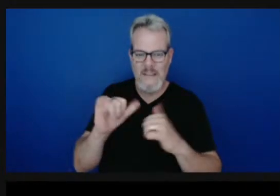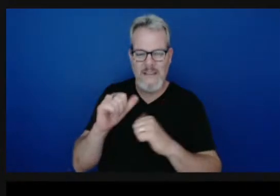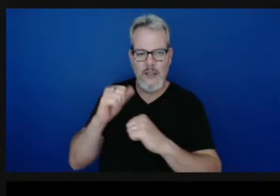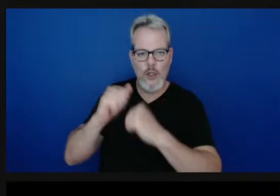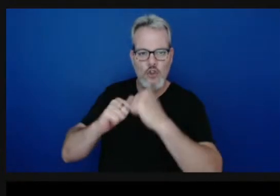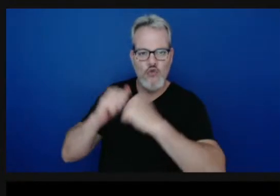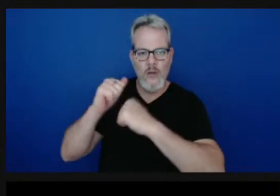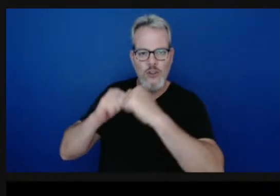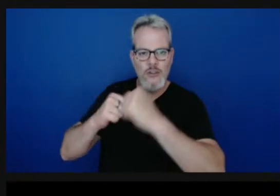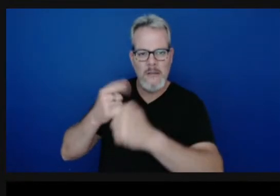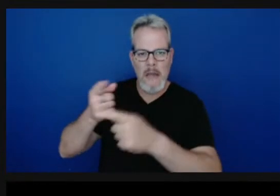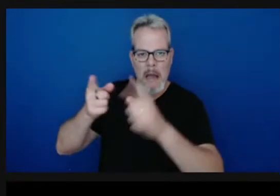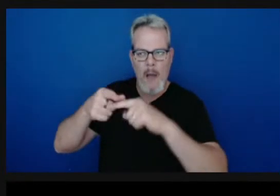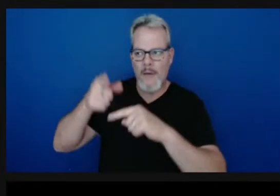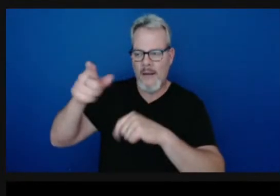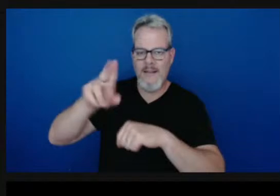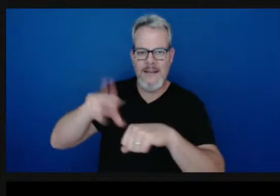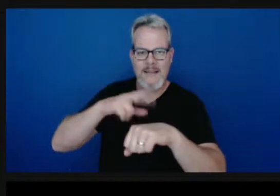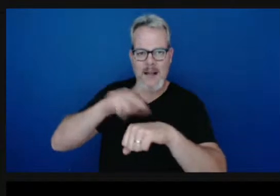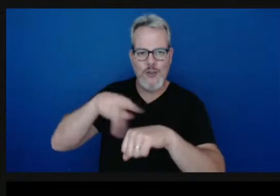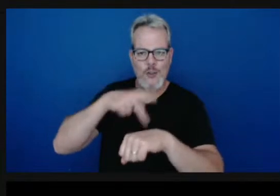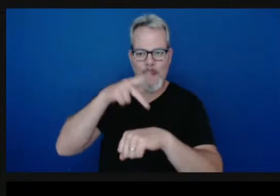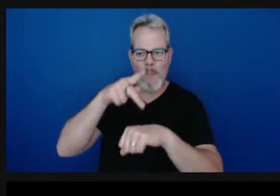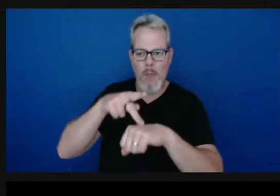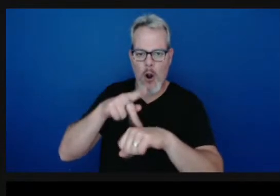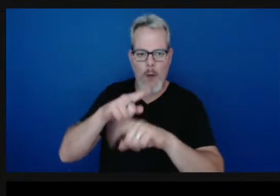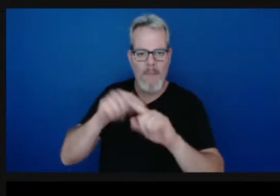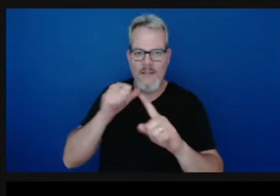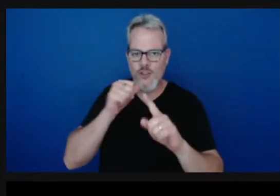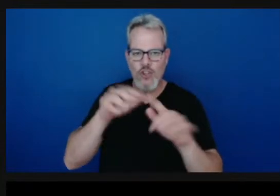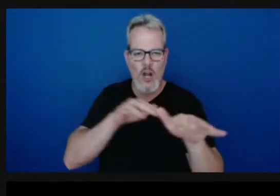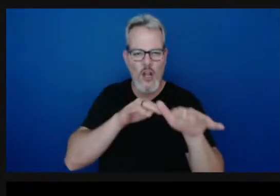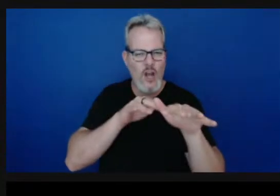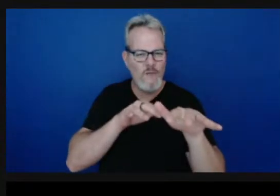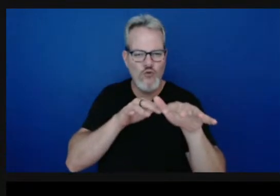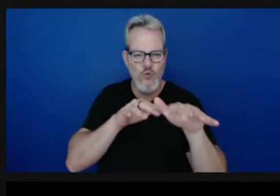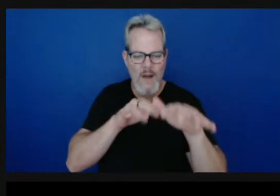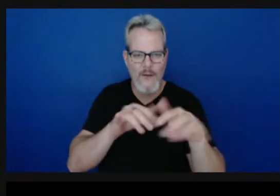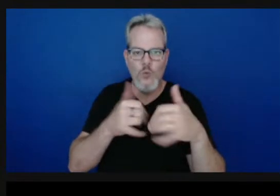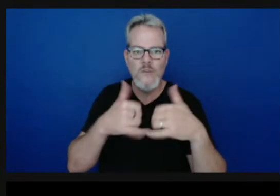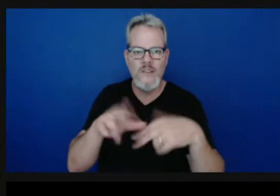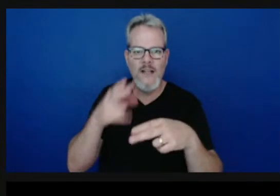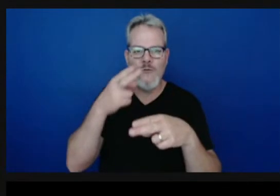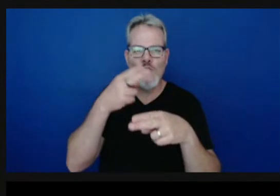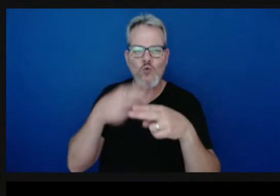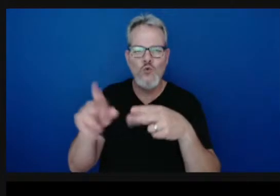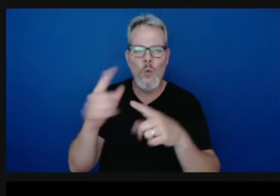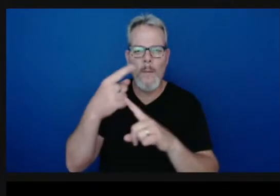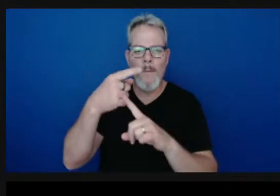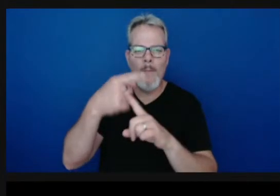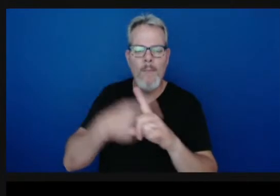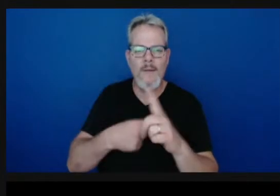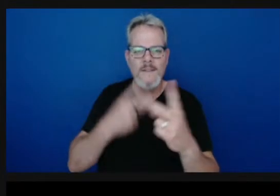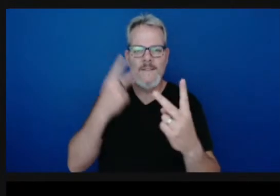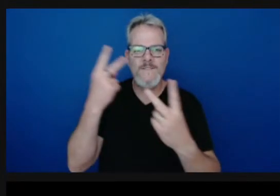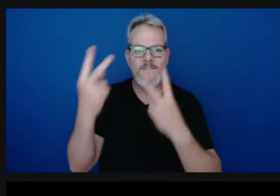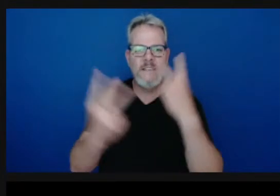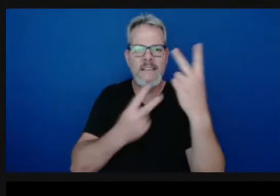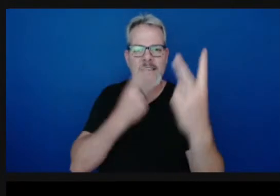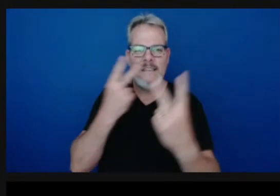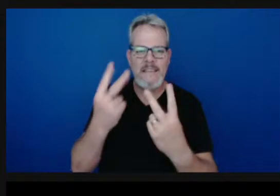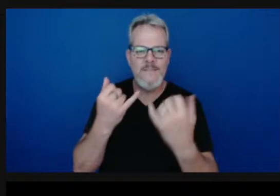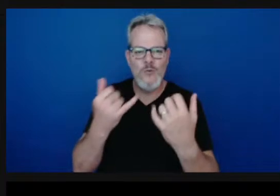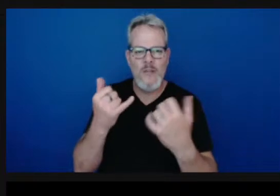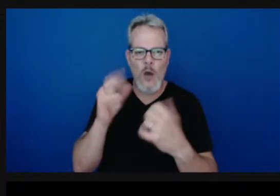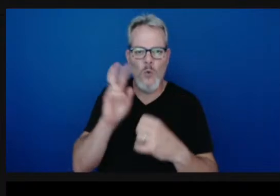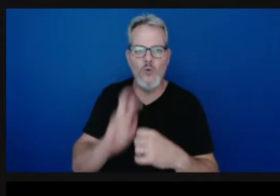that bad because at present, there's not a huge amount of traffic. We're still in the shorter months of visitation from tourism. But that's going to change here pretty